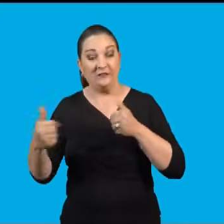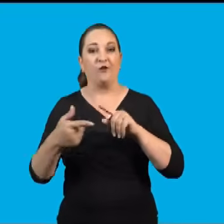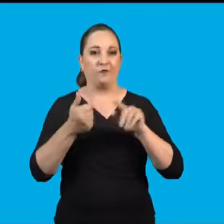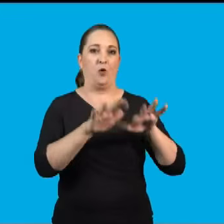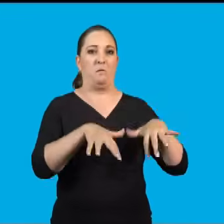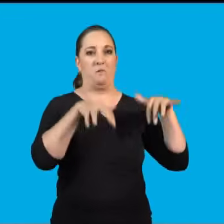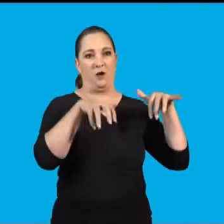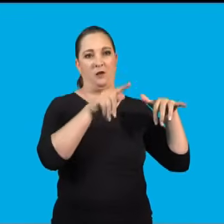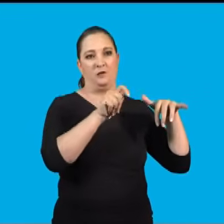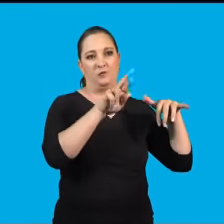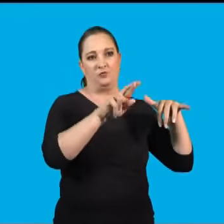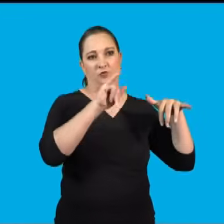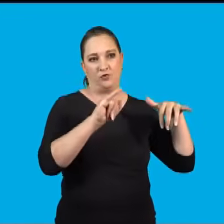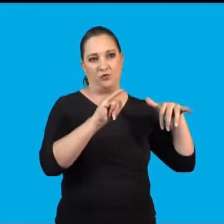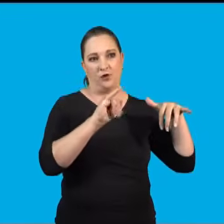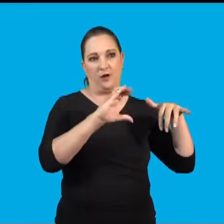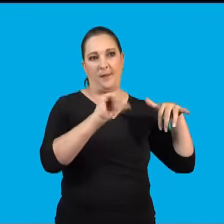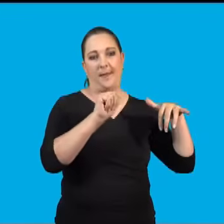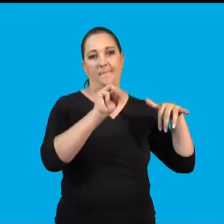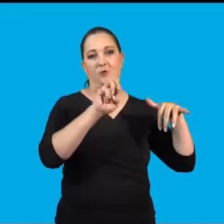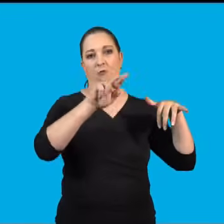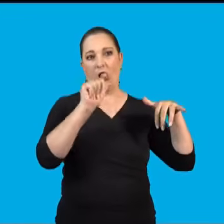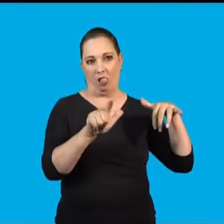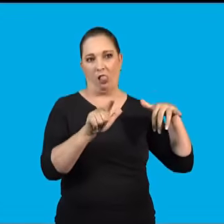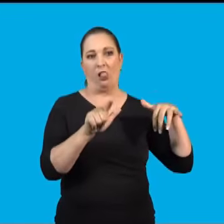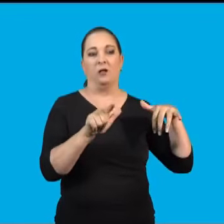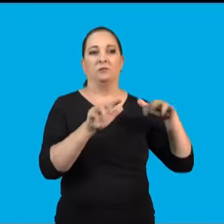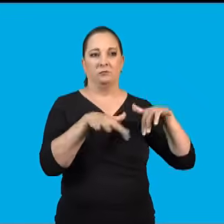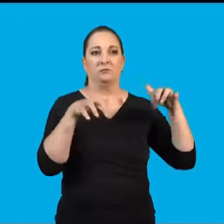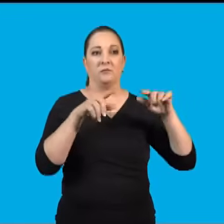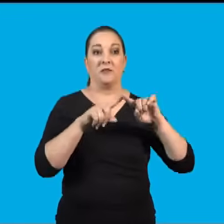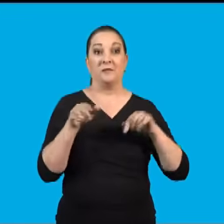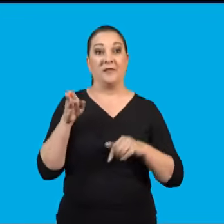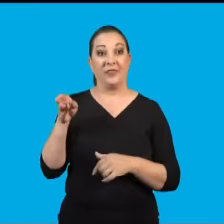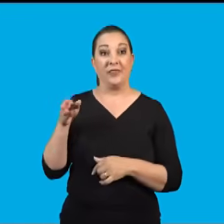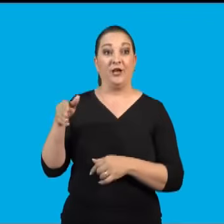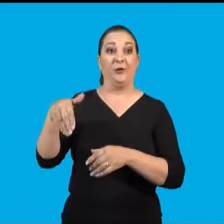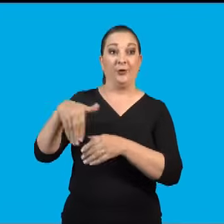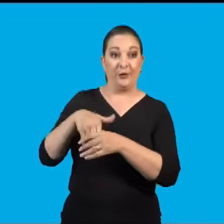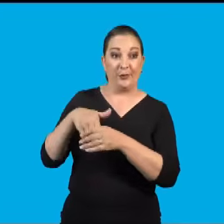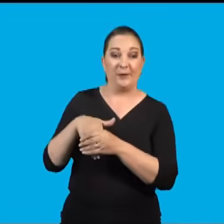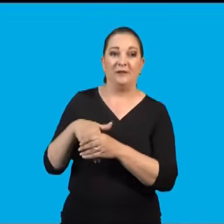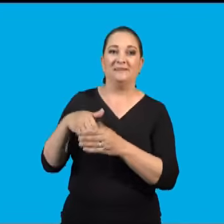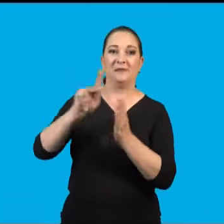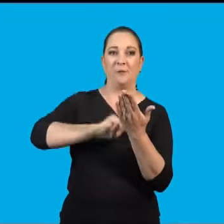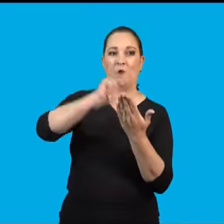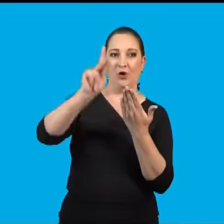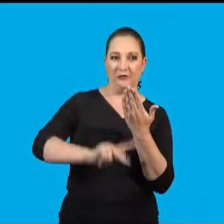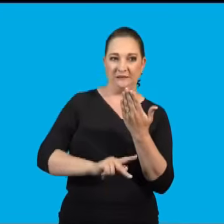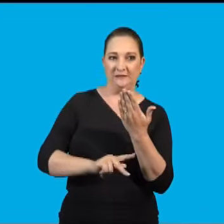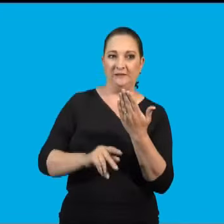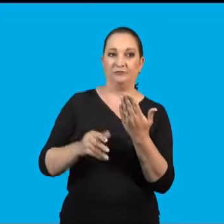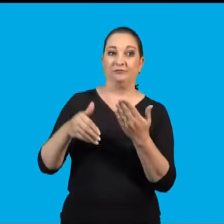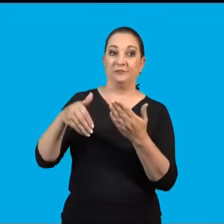tricameral parliament. Africans would be catered for through the Homelands policy. The apartheid policy of divide